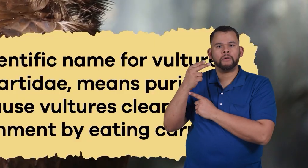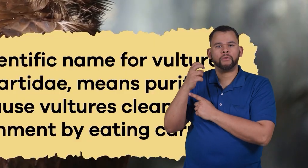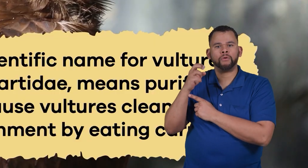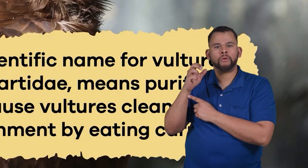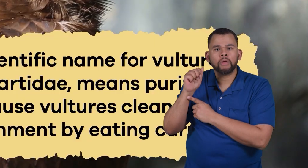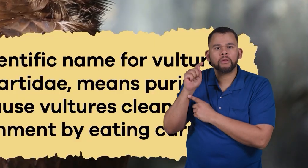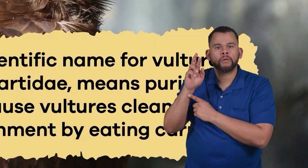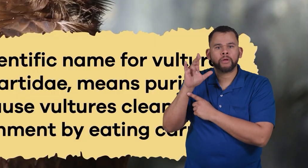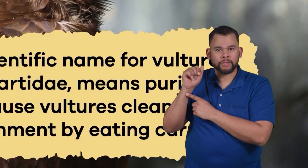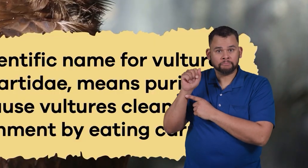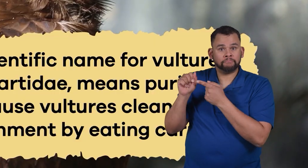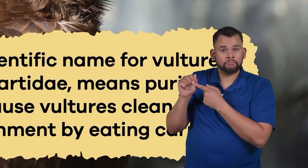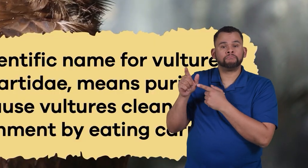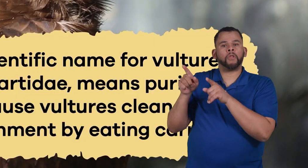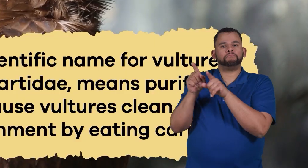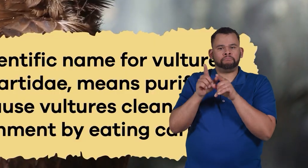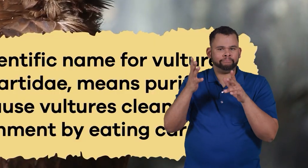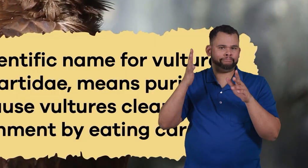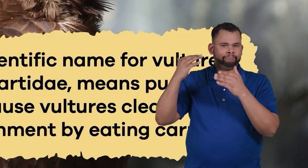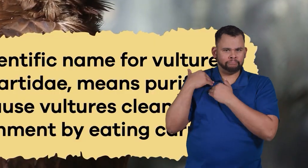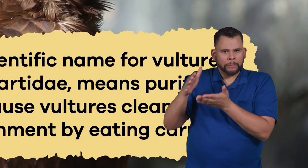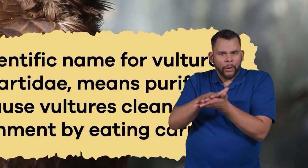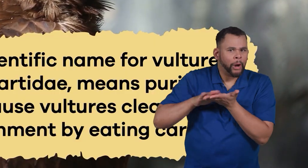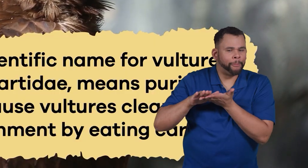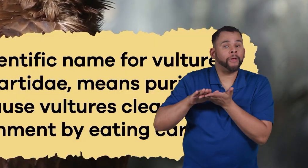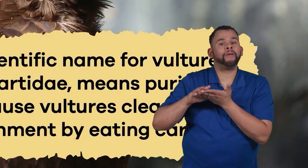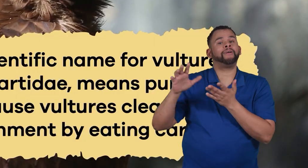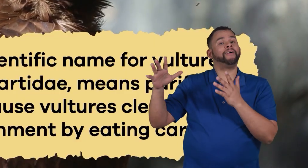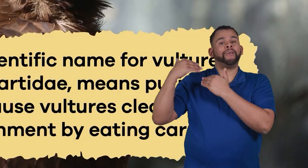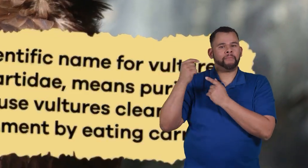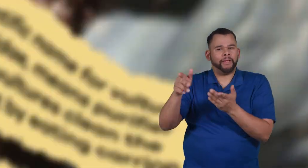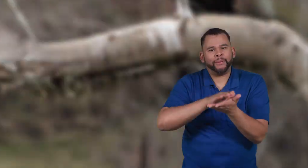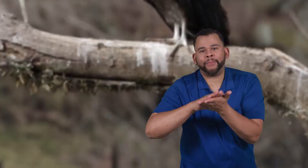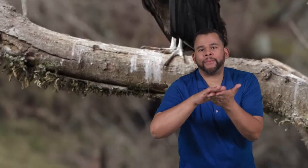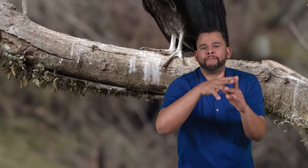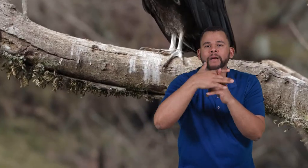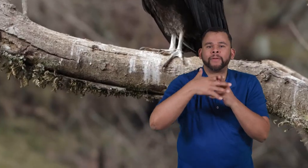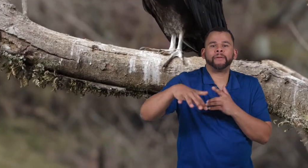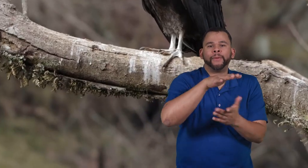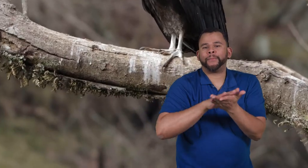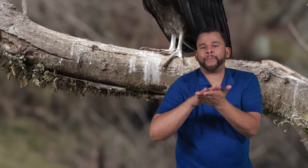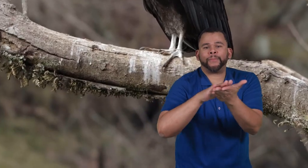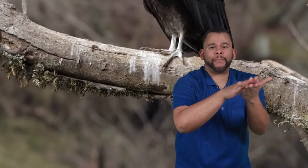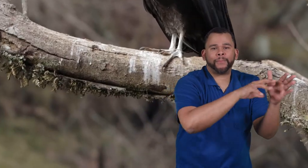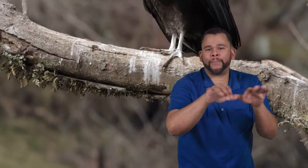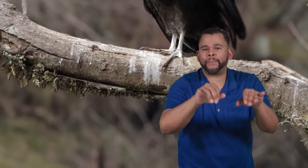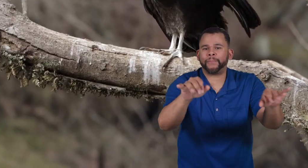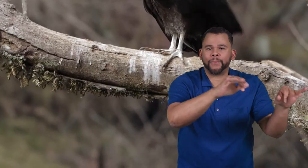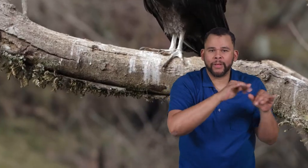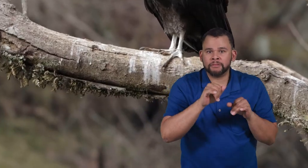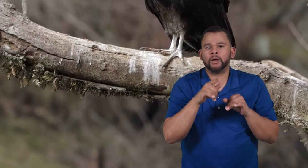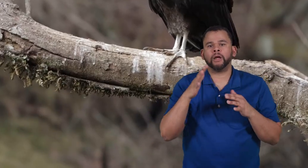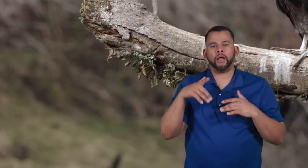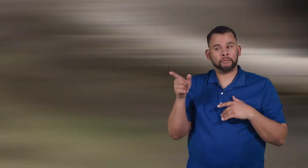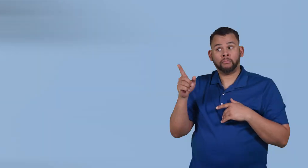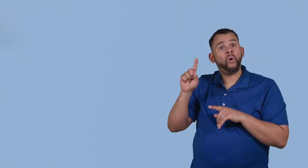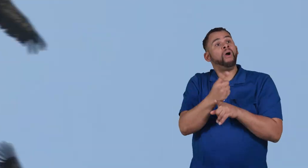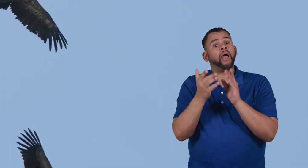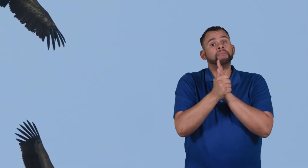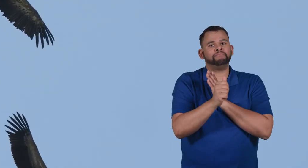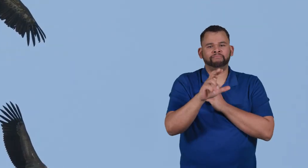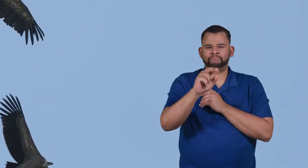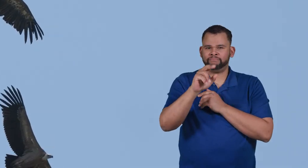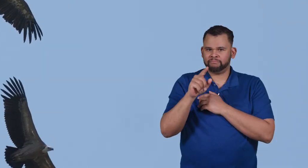purifier because vultures clean the environment by eating carrion. But cleaning up isn't the only thing they're good at.